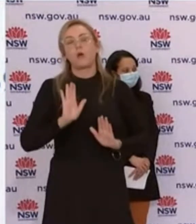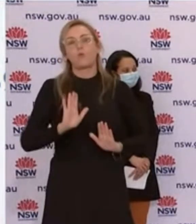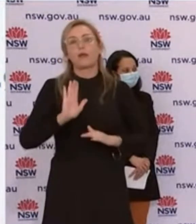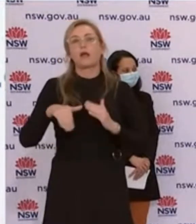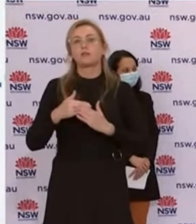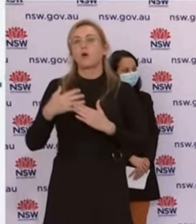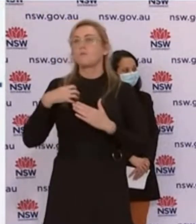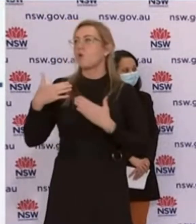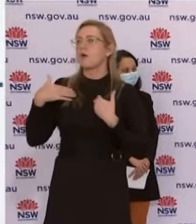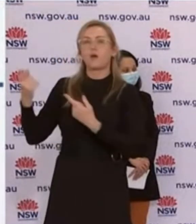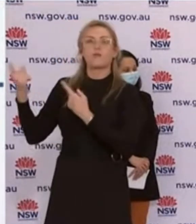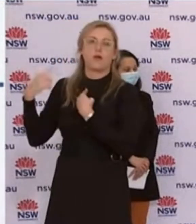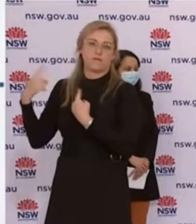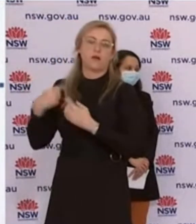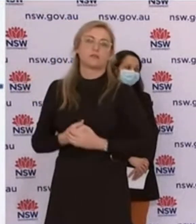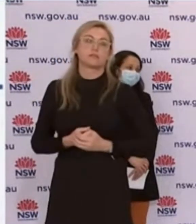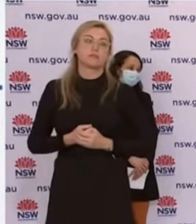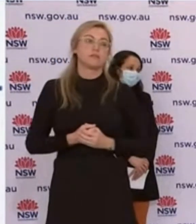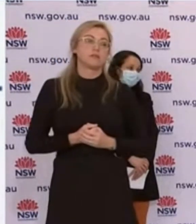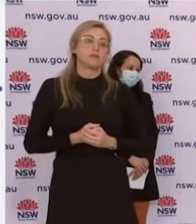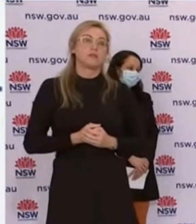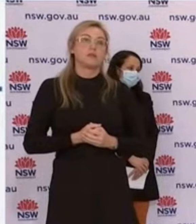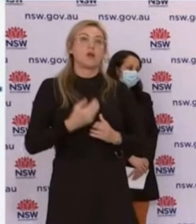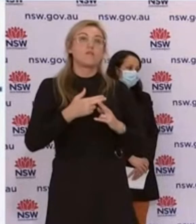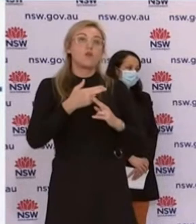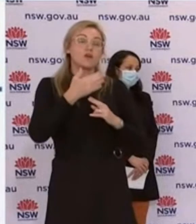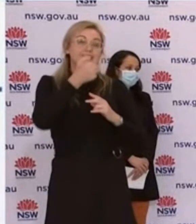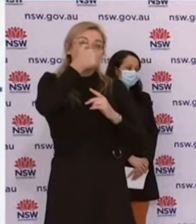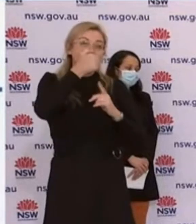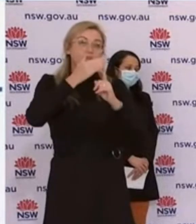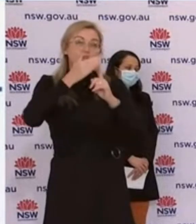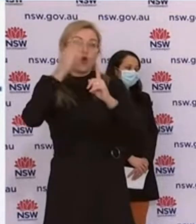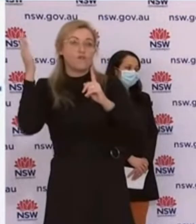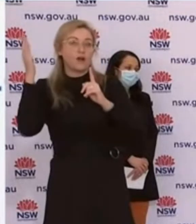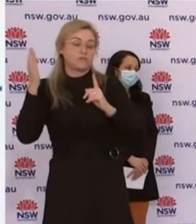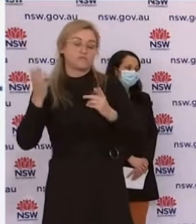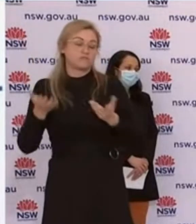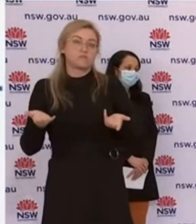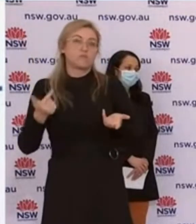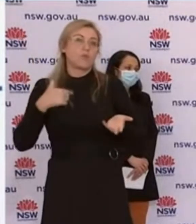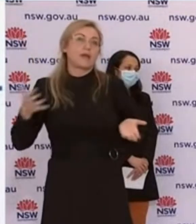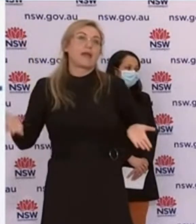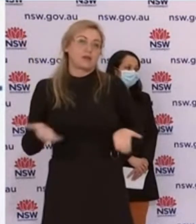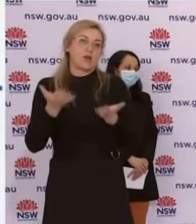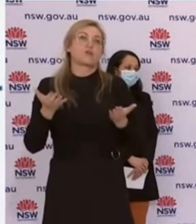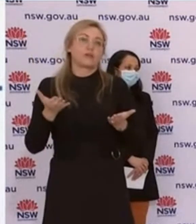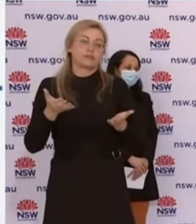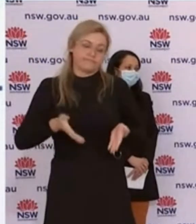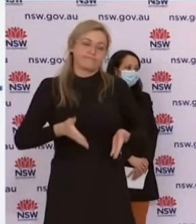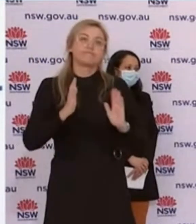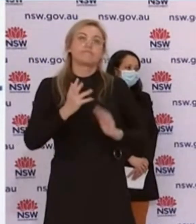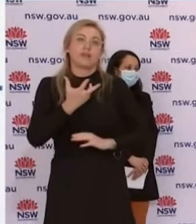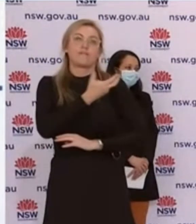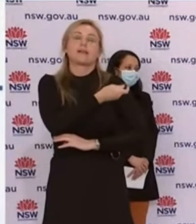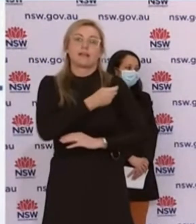advice to provide in relation to those issues. In relation to adolescents 16 years and over, I think there's no question that we encourage them to get